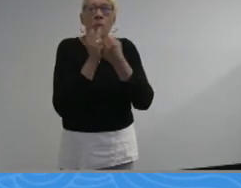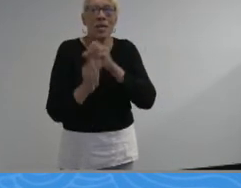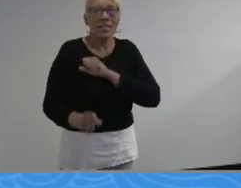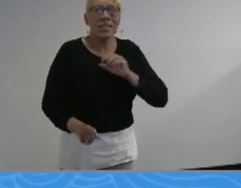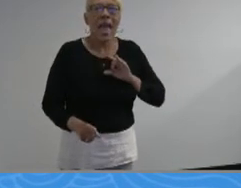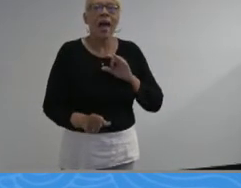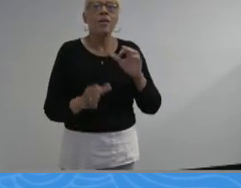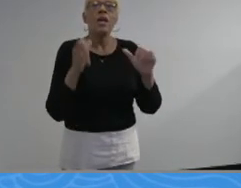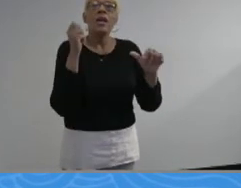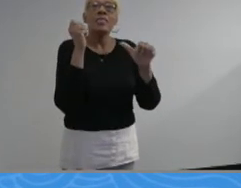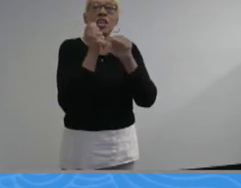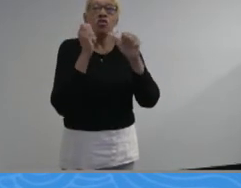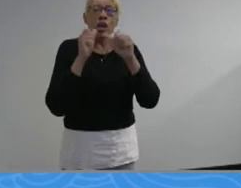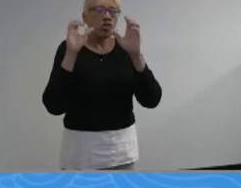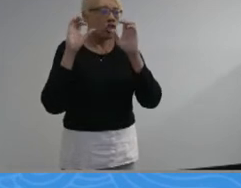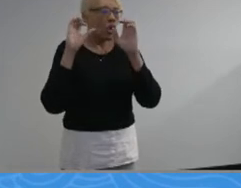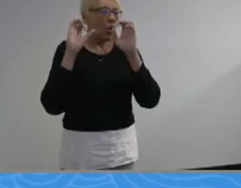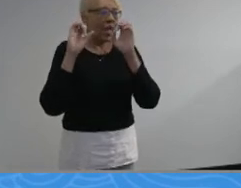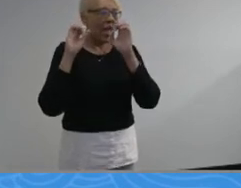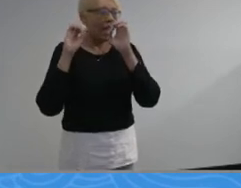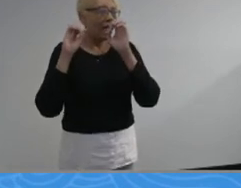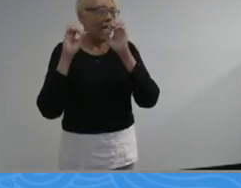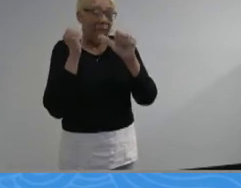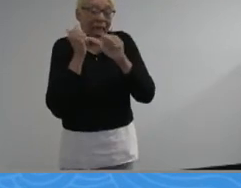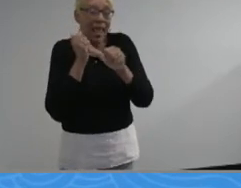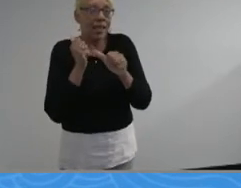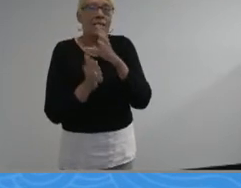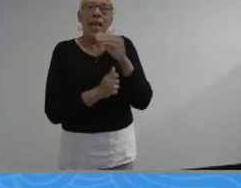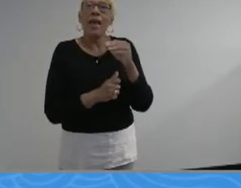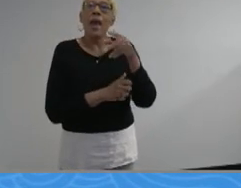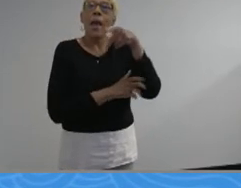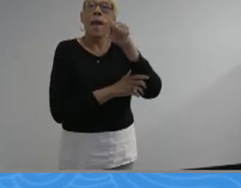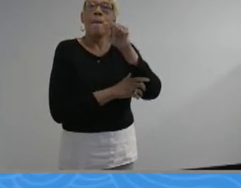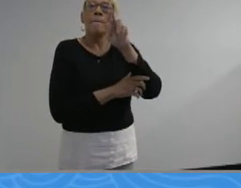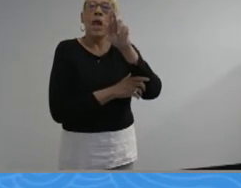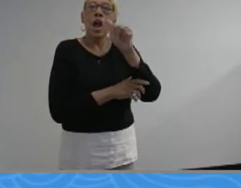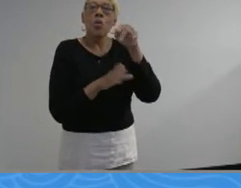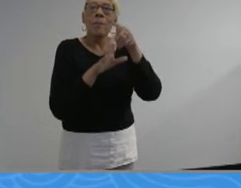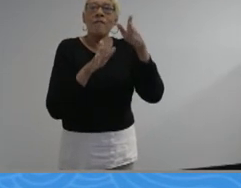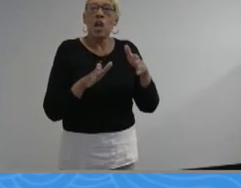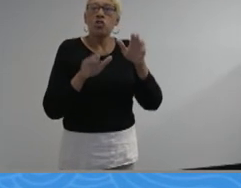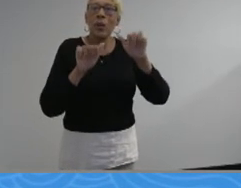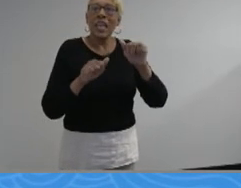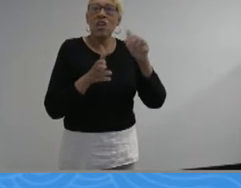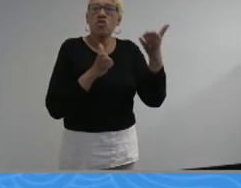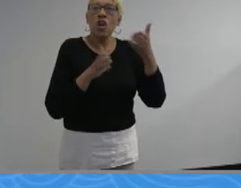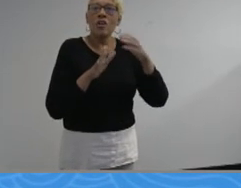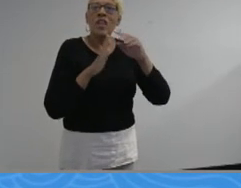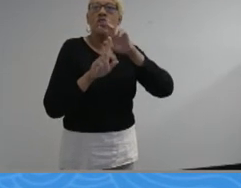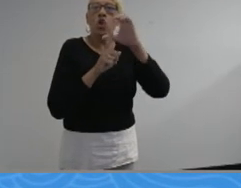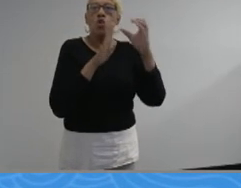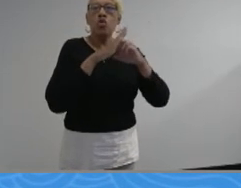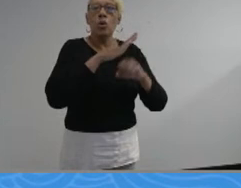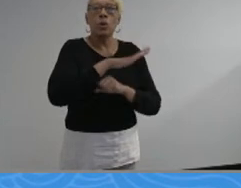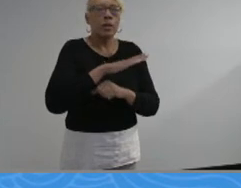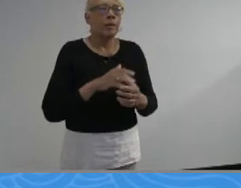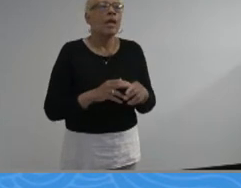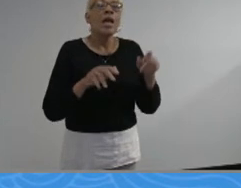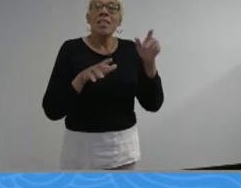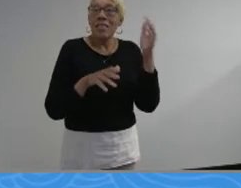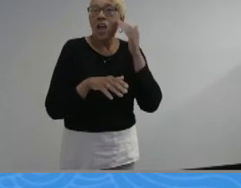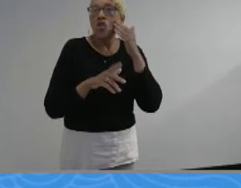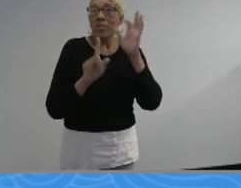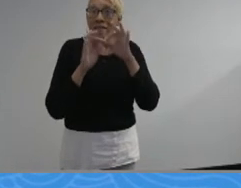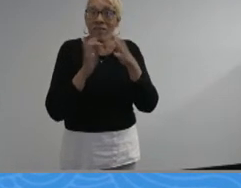our instructional aides, our paraprofessionals. And these are the individuals who can serve as the cultural brokers. Many times these individuals know the